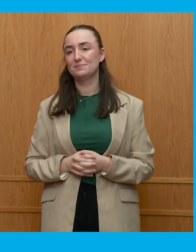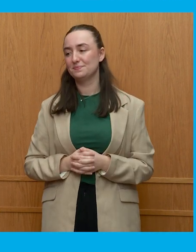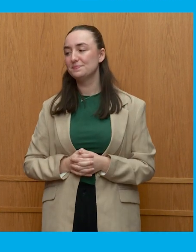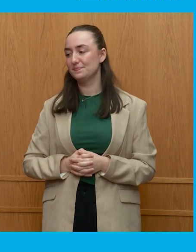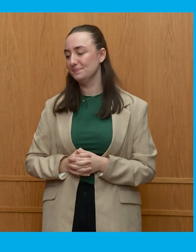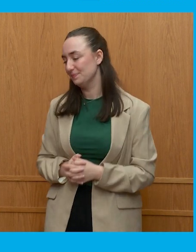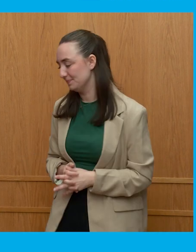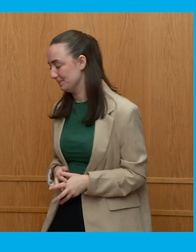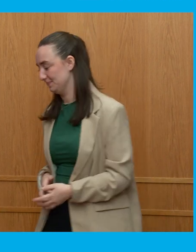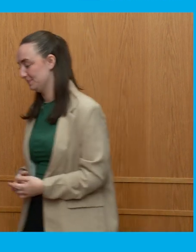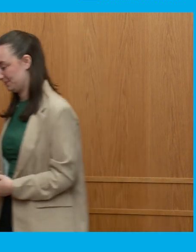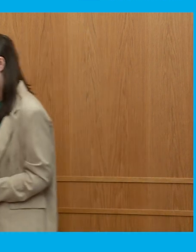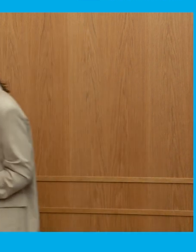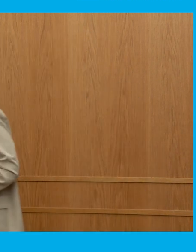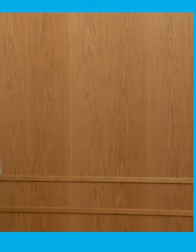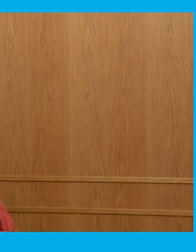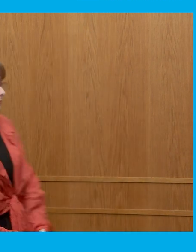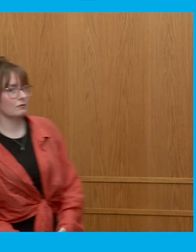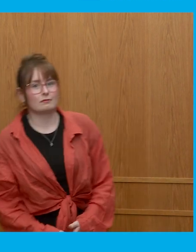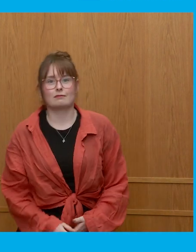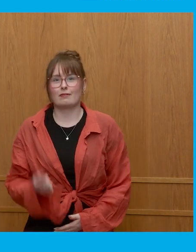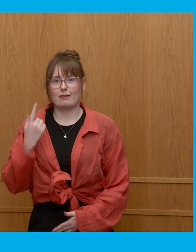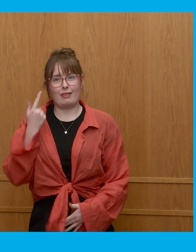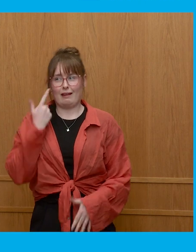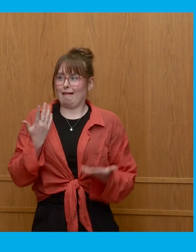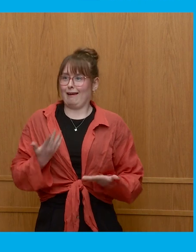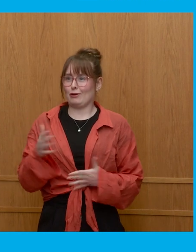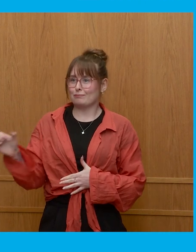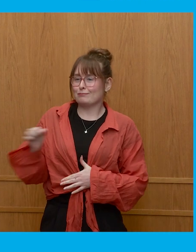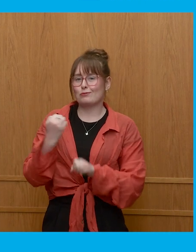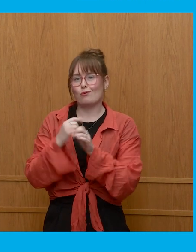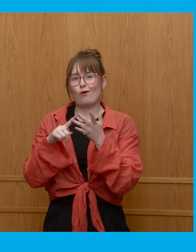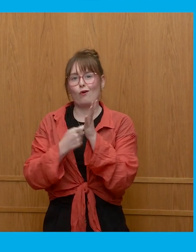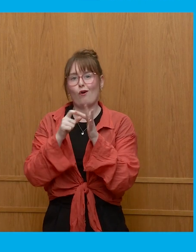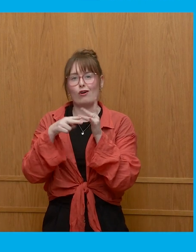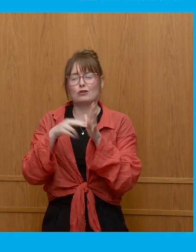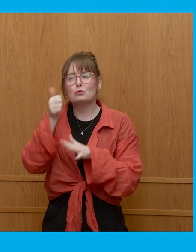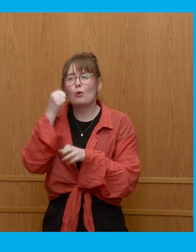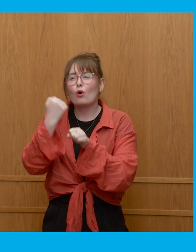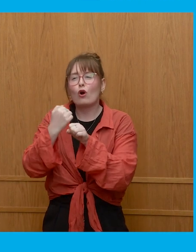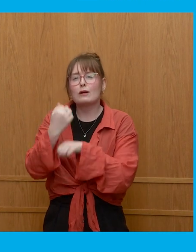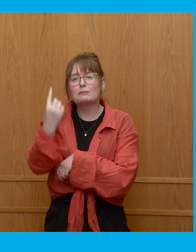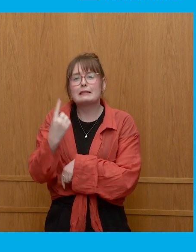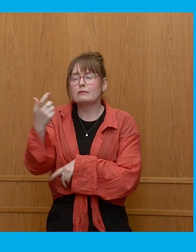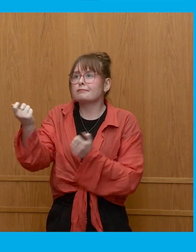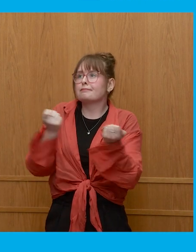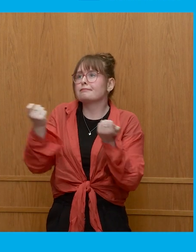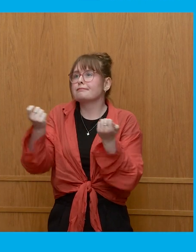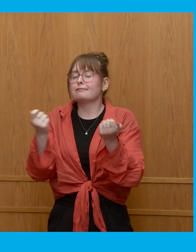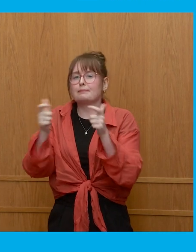That's an important time to bring in Gordon, because some of you may know that Gordon was in charge of